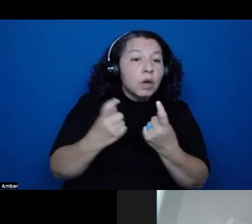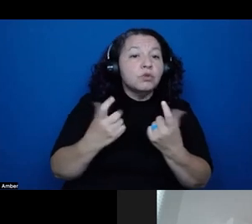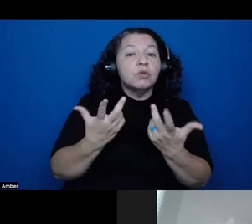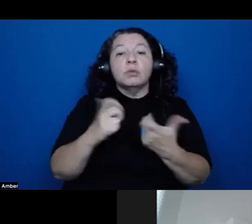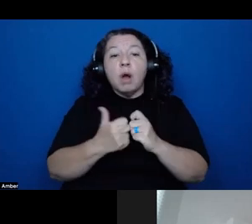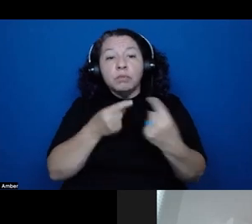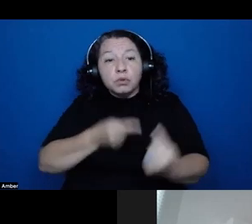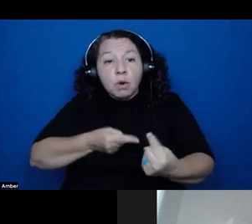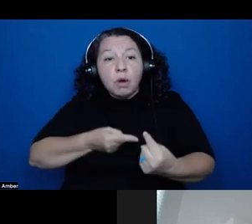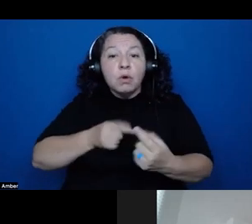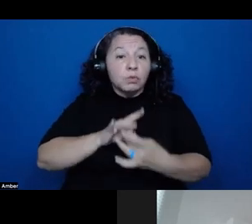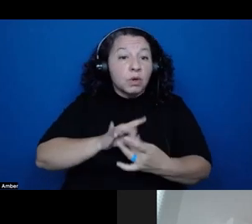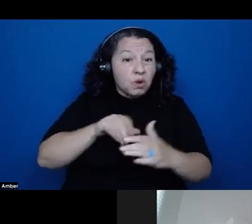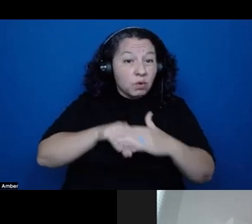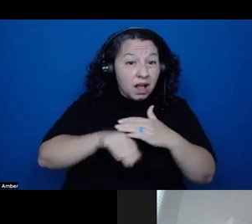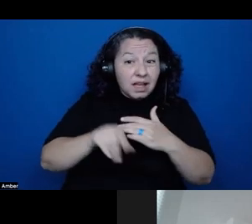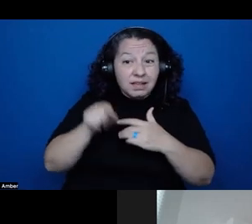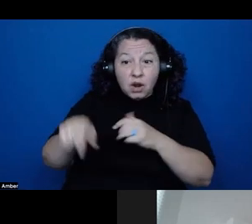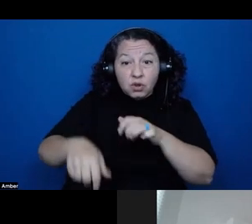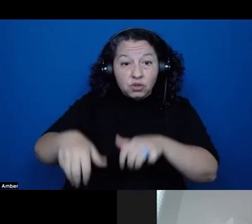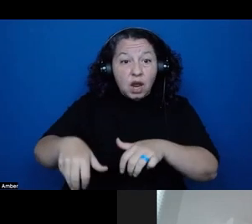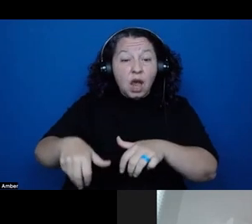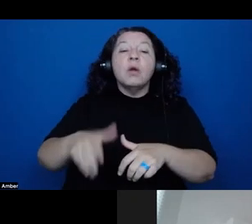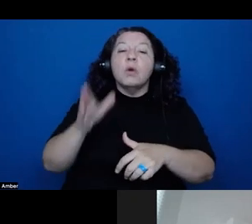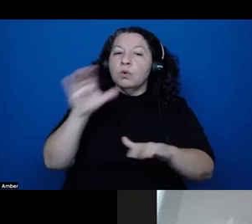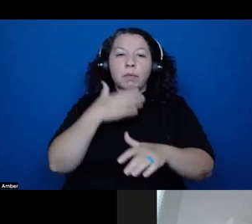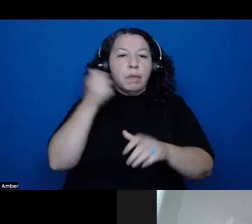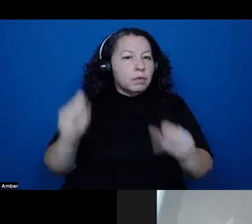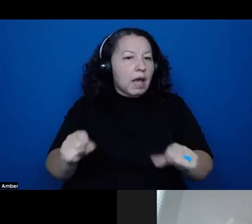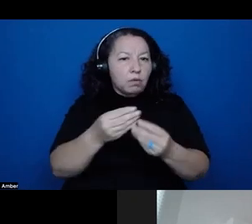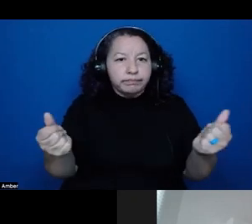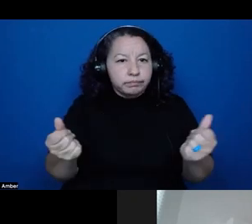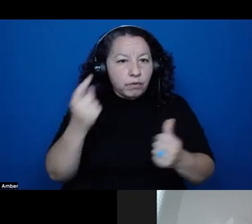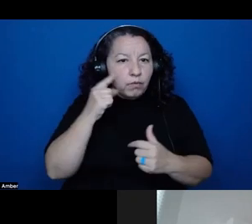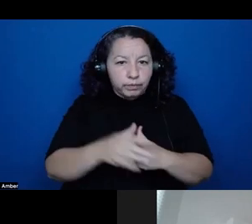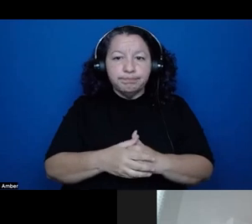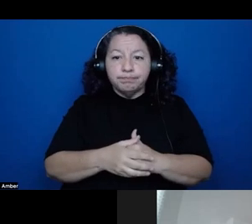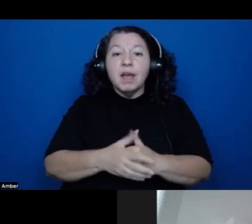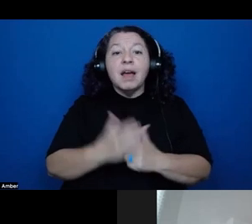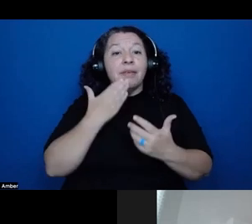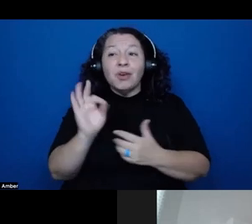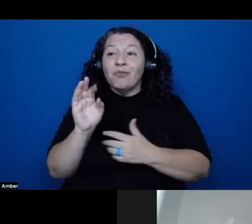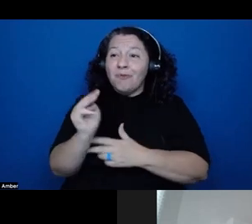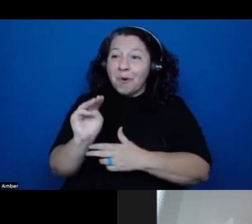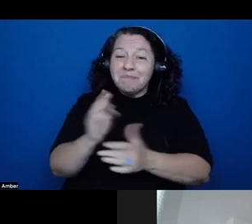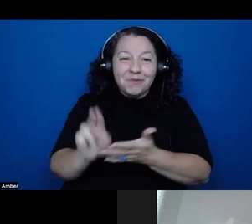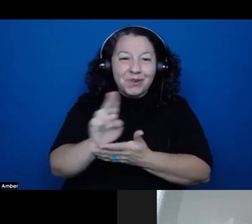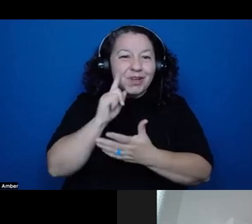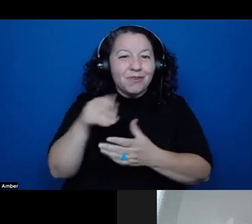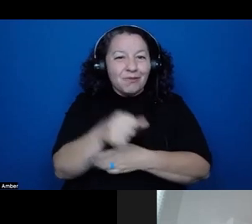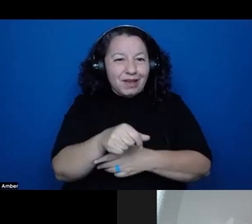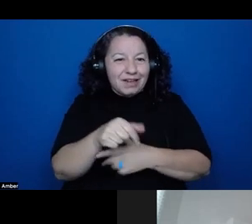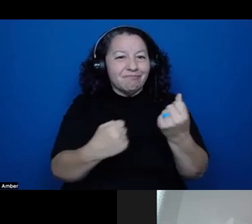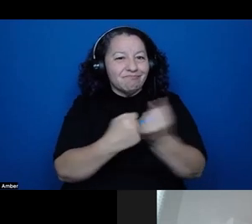will do our best to address them. I would like to thank Fordham University for funding this event series, and